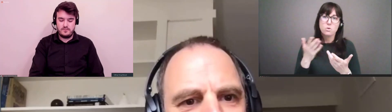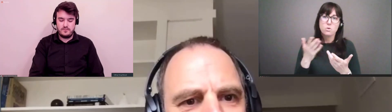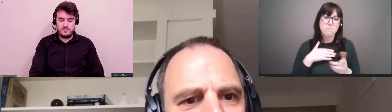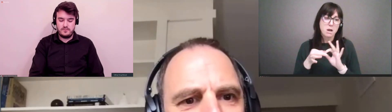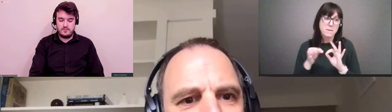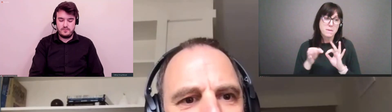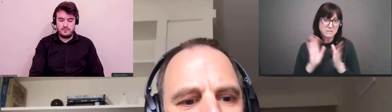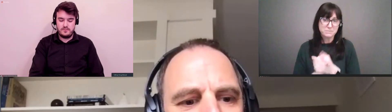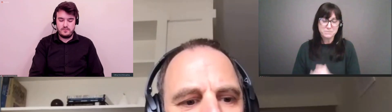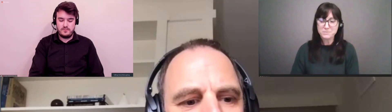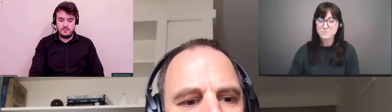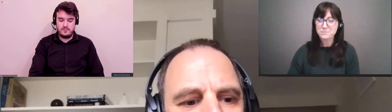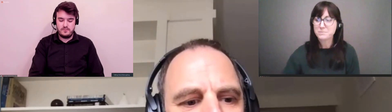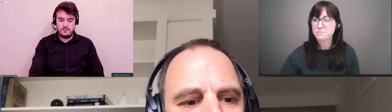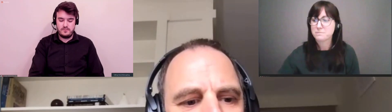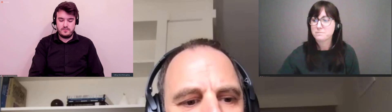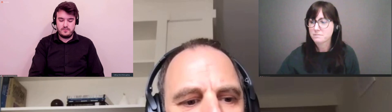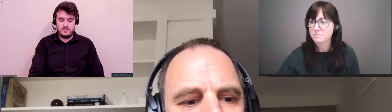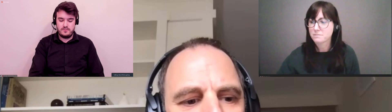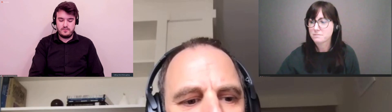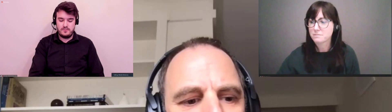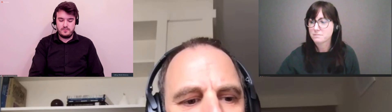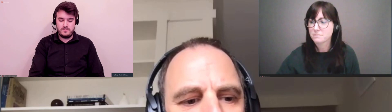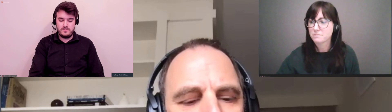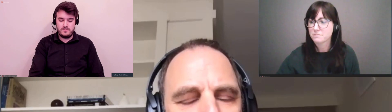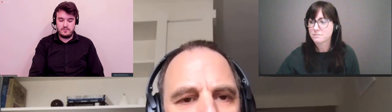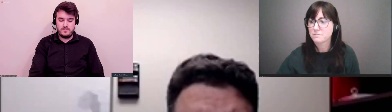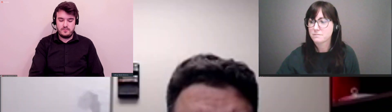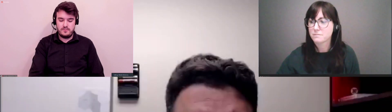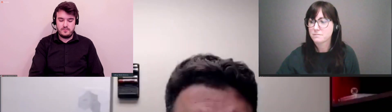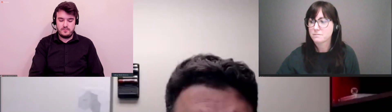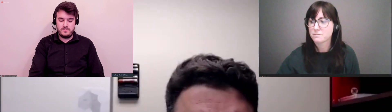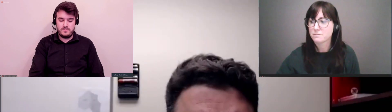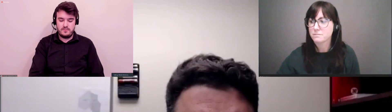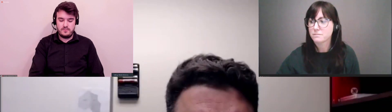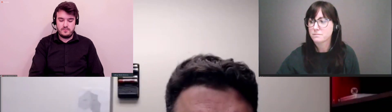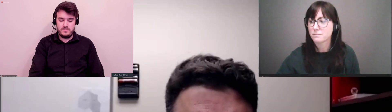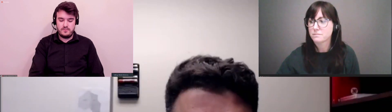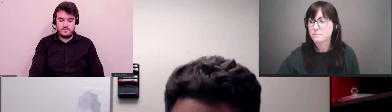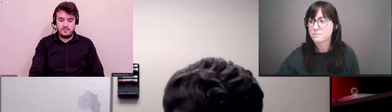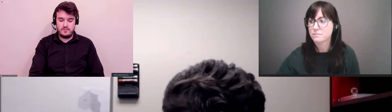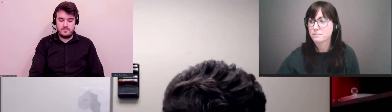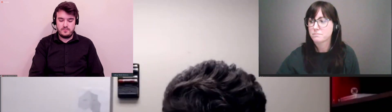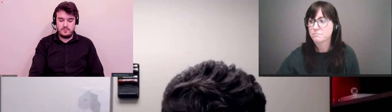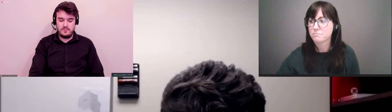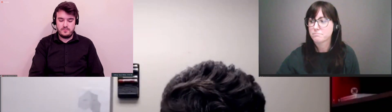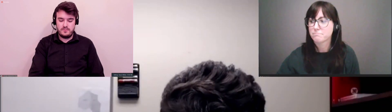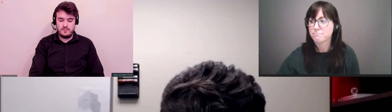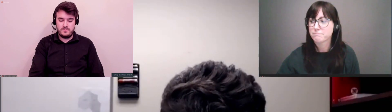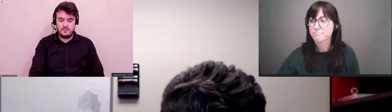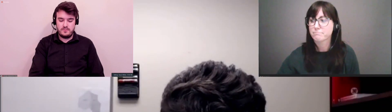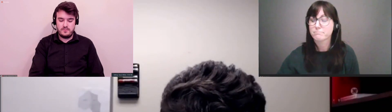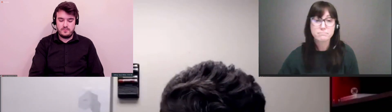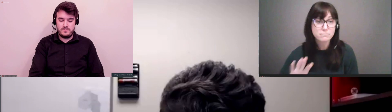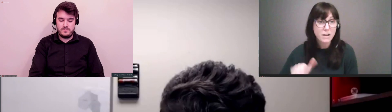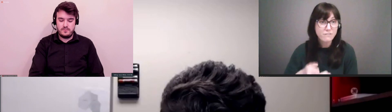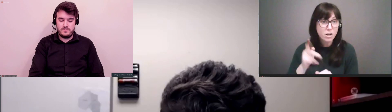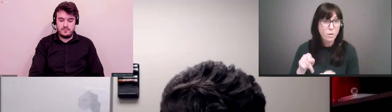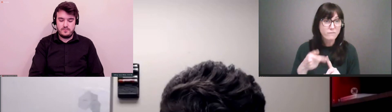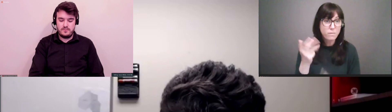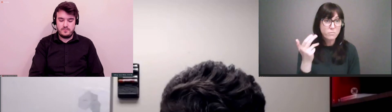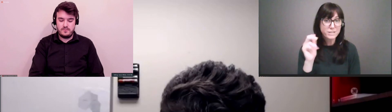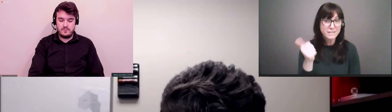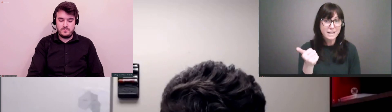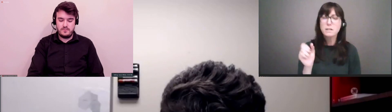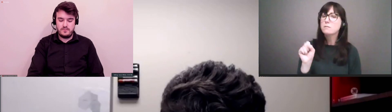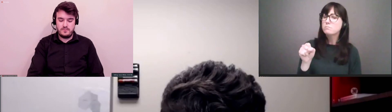Brent. Great, thank you. Thank you. Is there a follow-up from 1310? Yes, there is a follow-up. I'm just wondering,